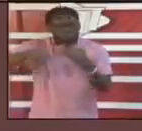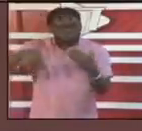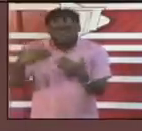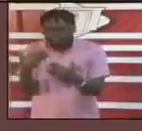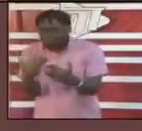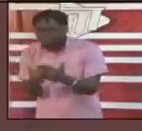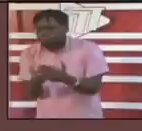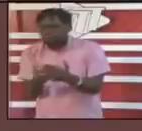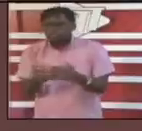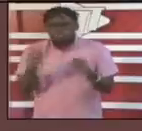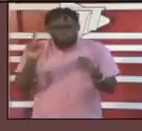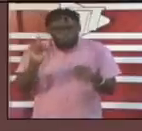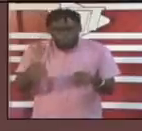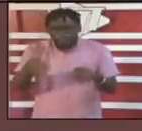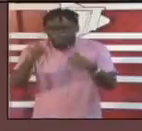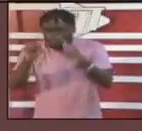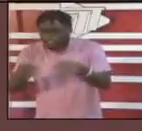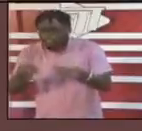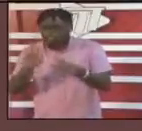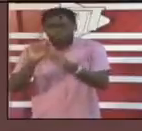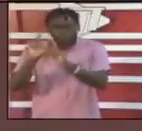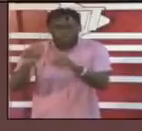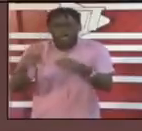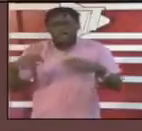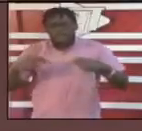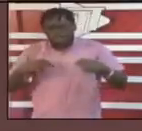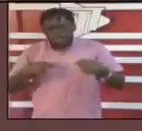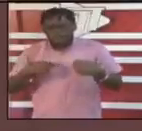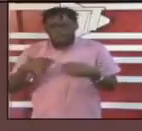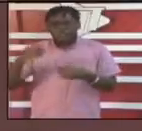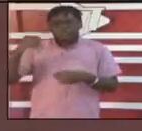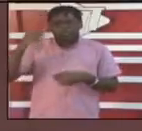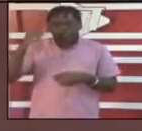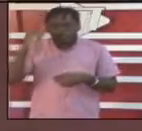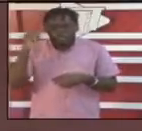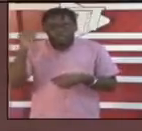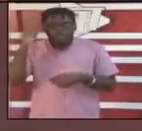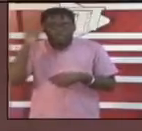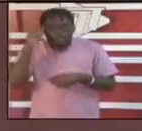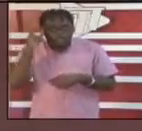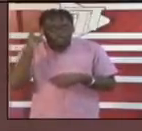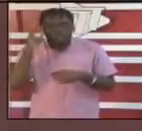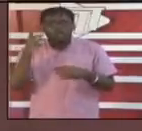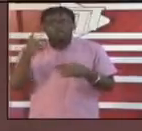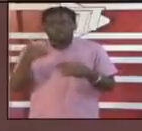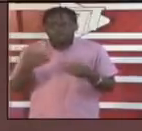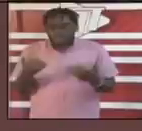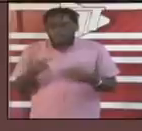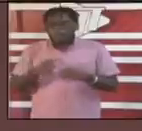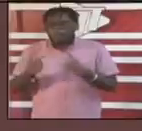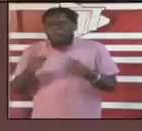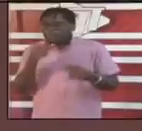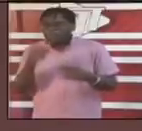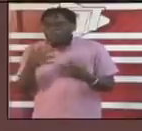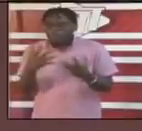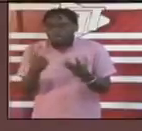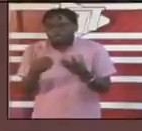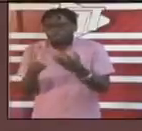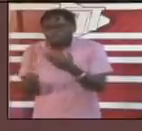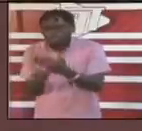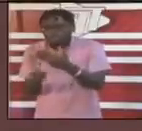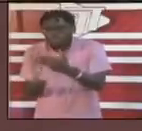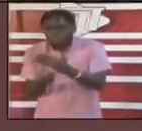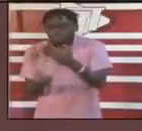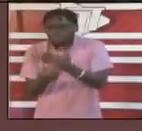of stress and anxiety. But when this is compounded by what others say, it